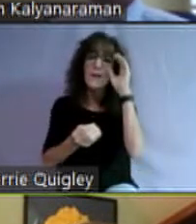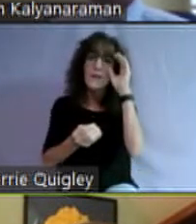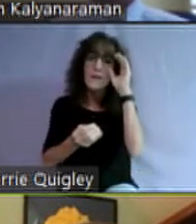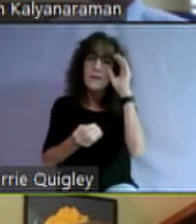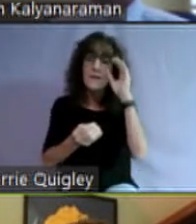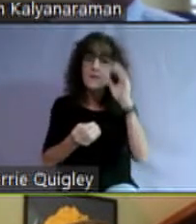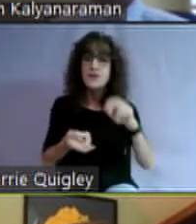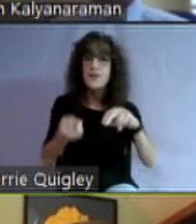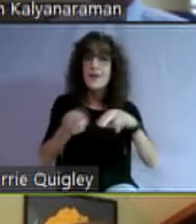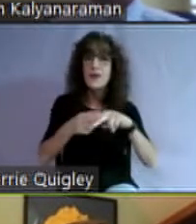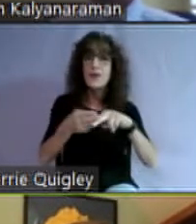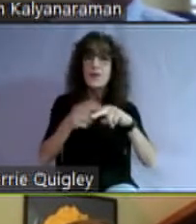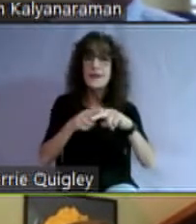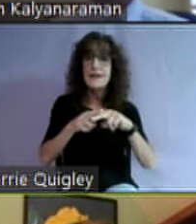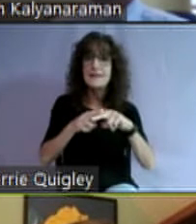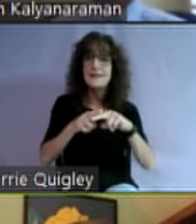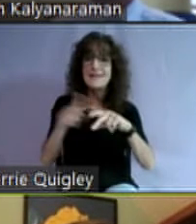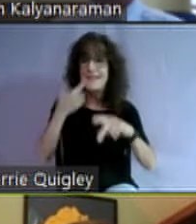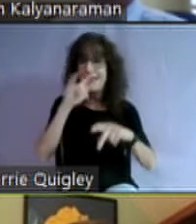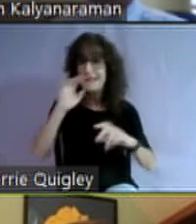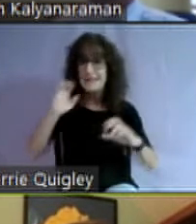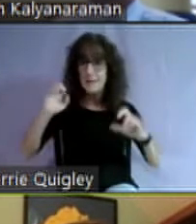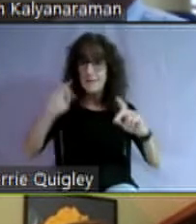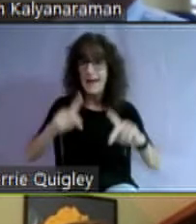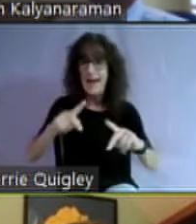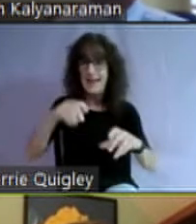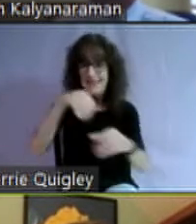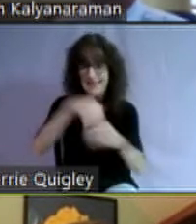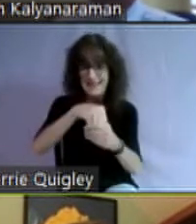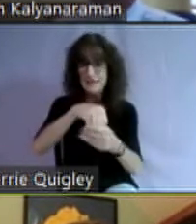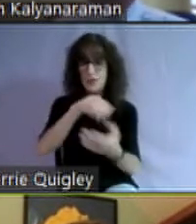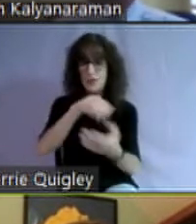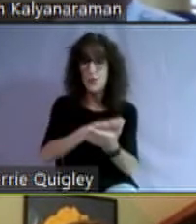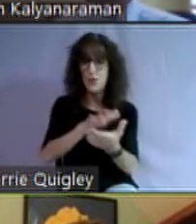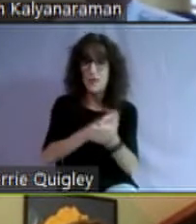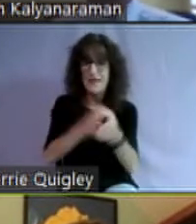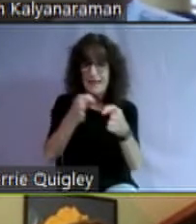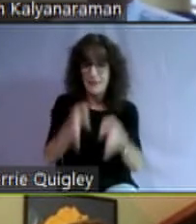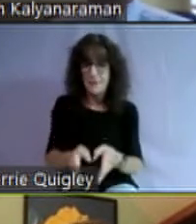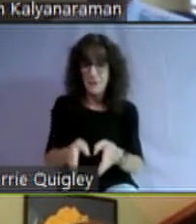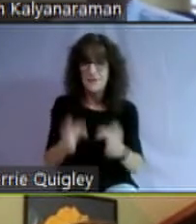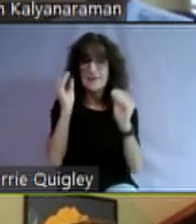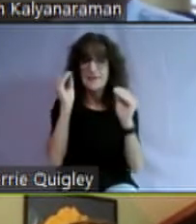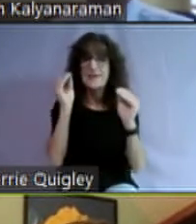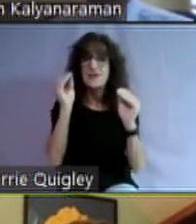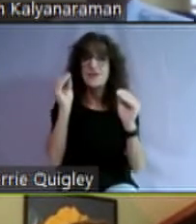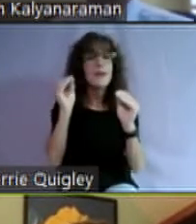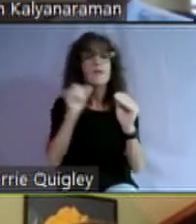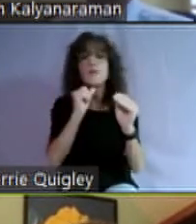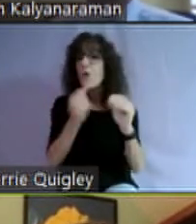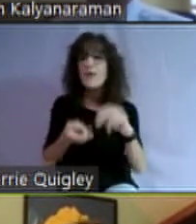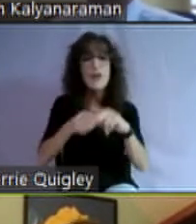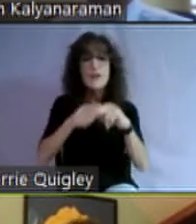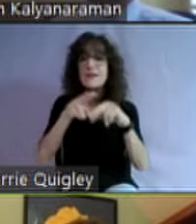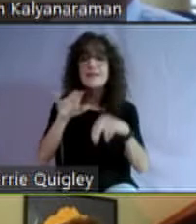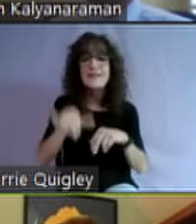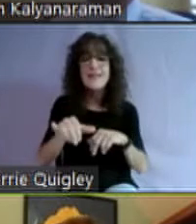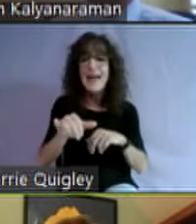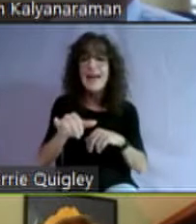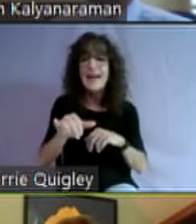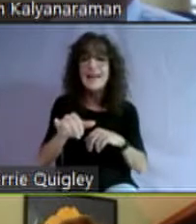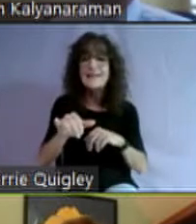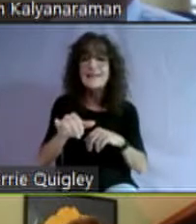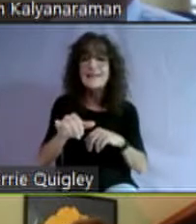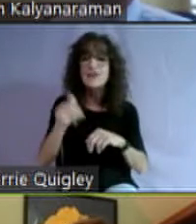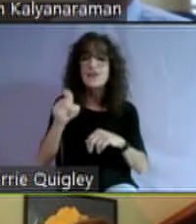in in-person, getting kids back to classrooms, in-person teaching, you should not increase that unless you're at